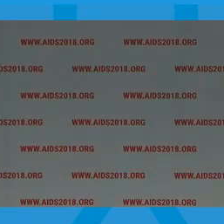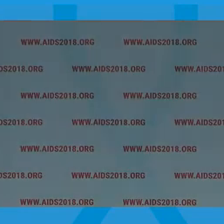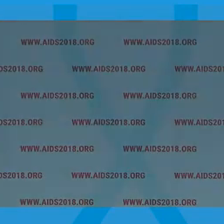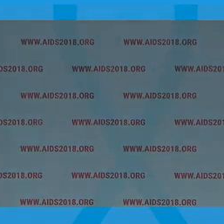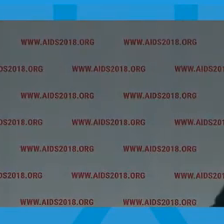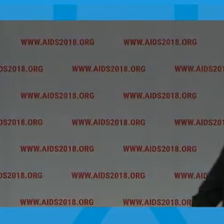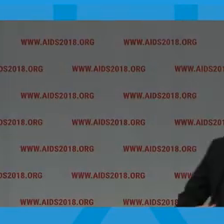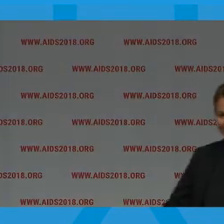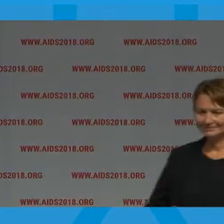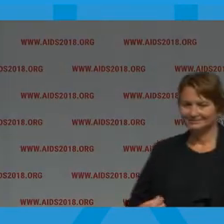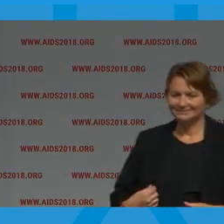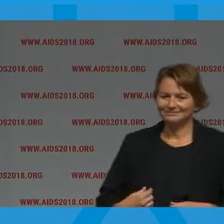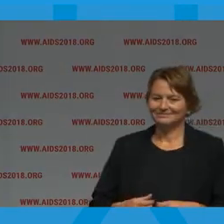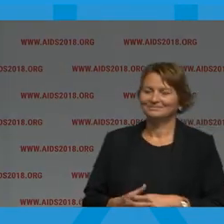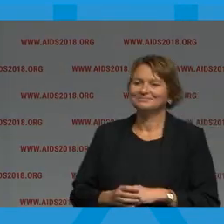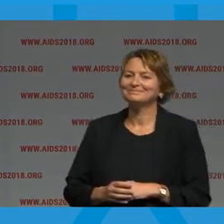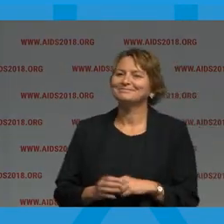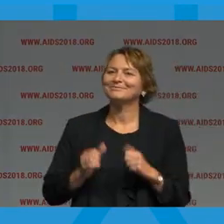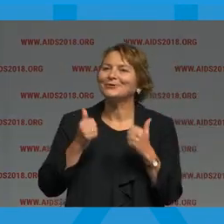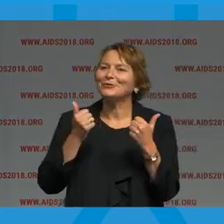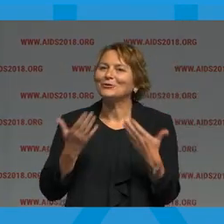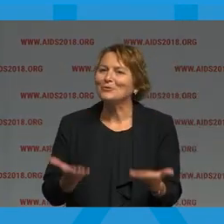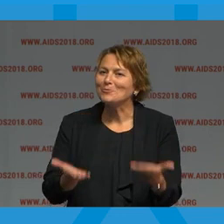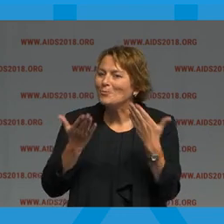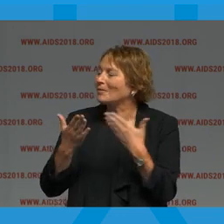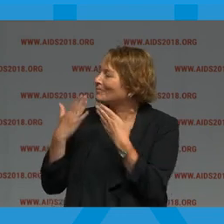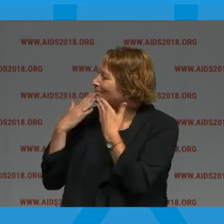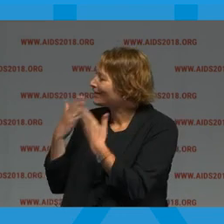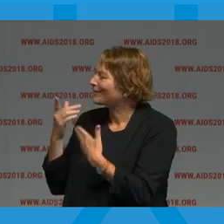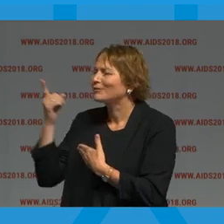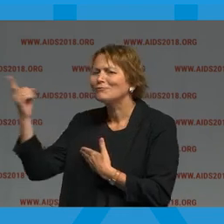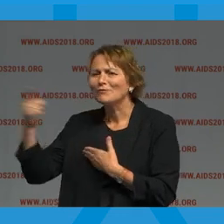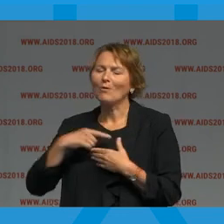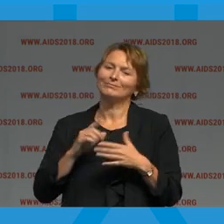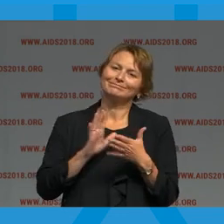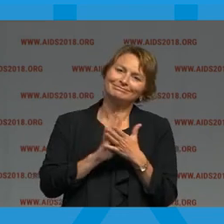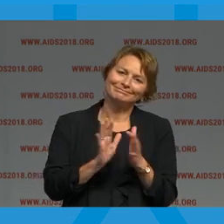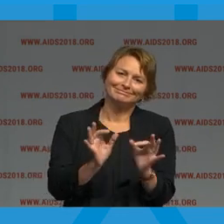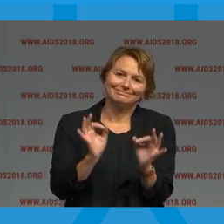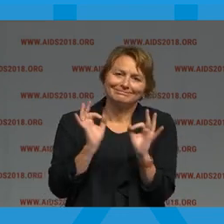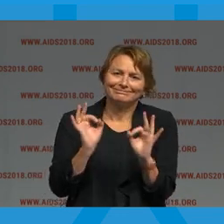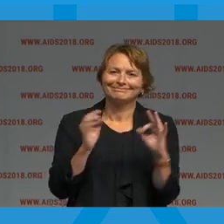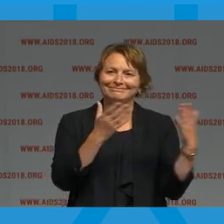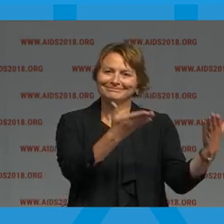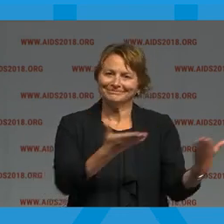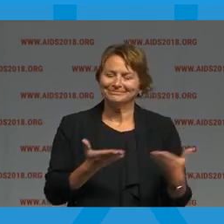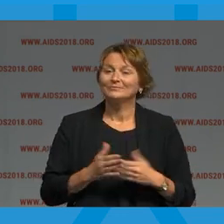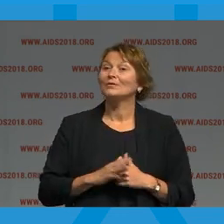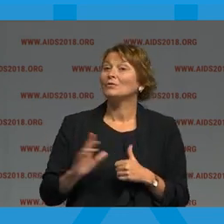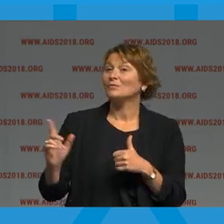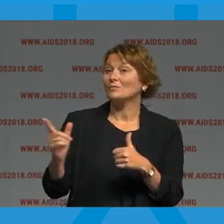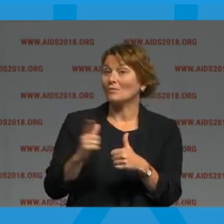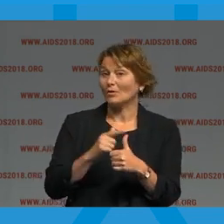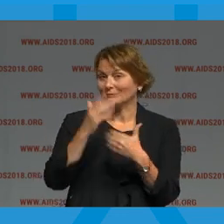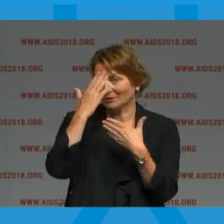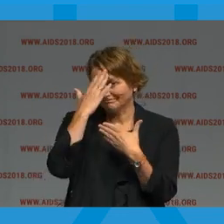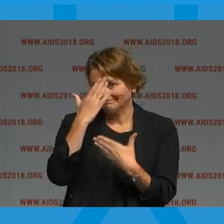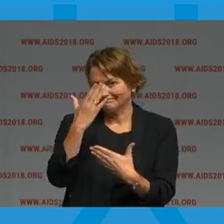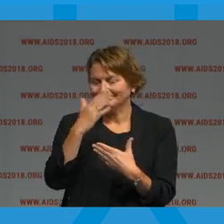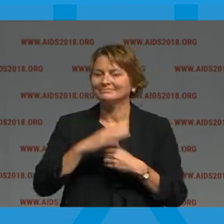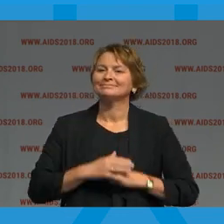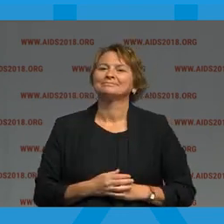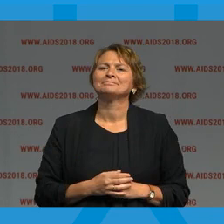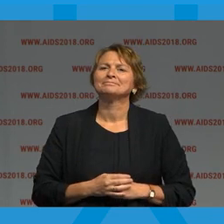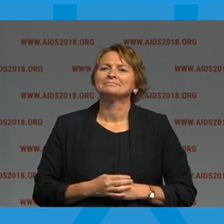Good morning. Thank you, Sandra, for your kind introduction. I would like first to acknowledge and really be